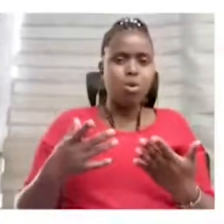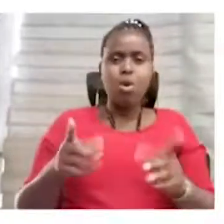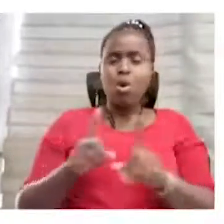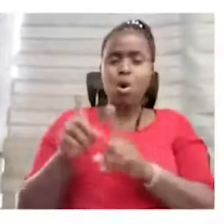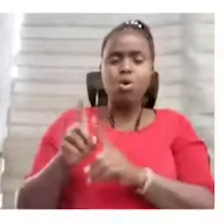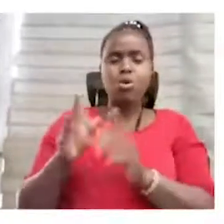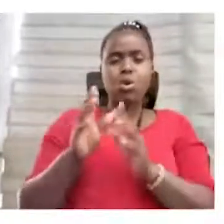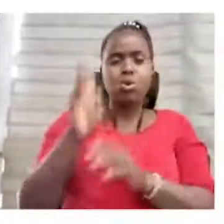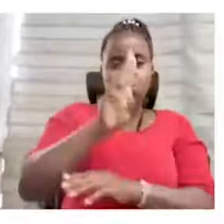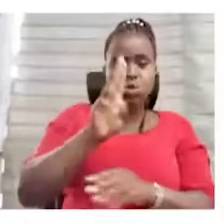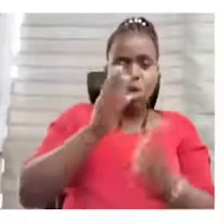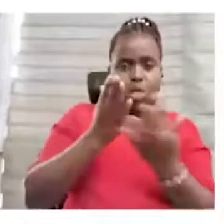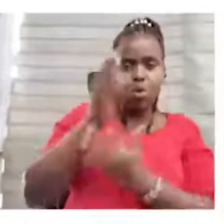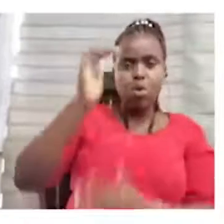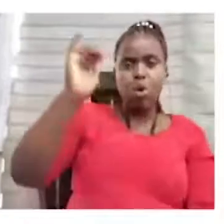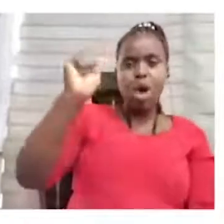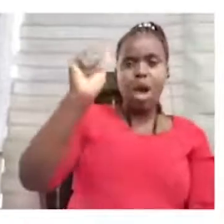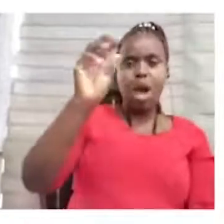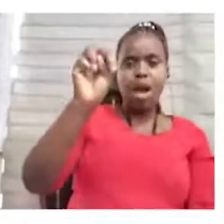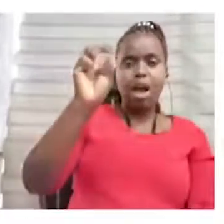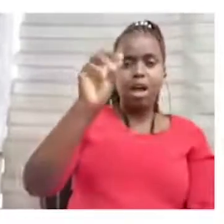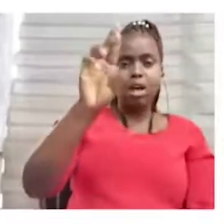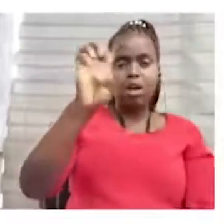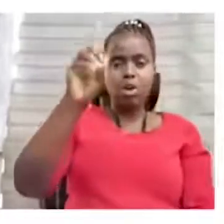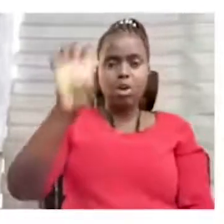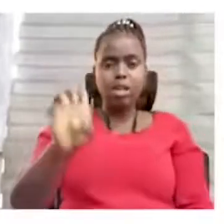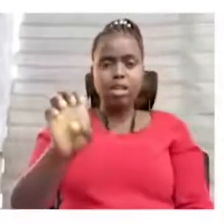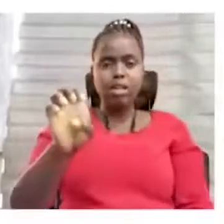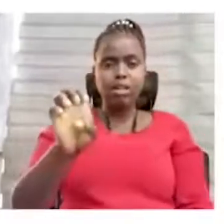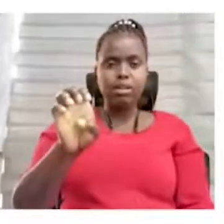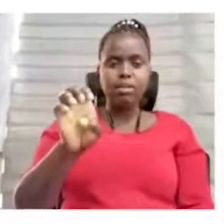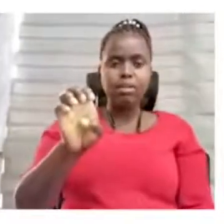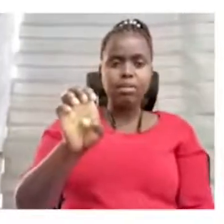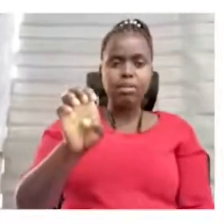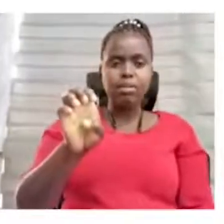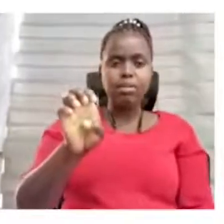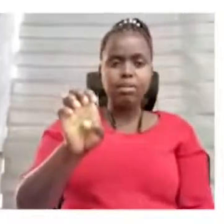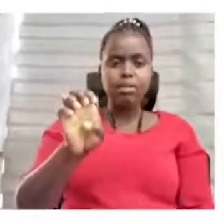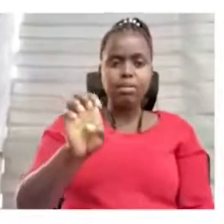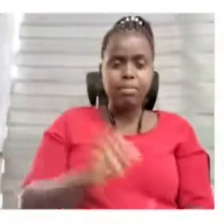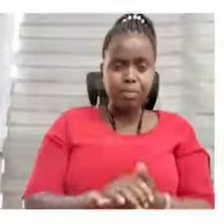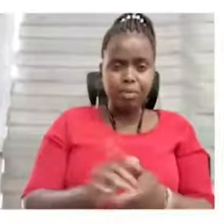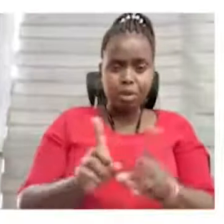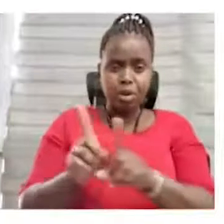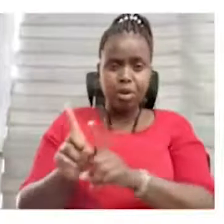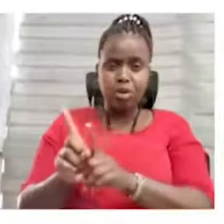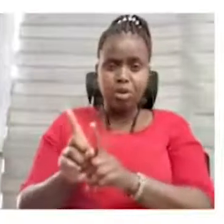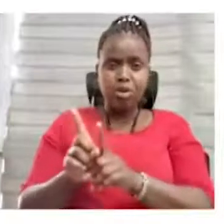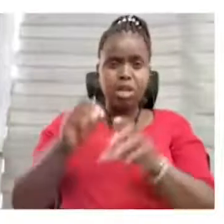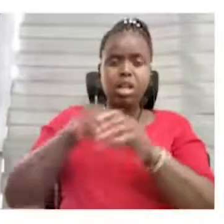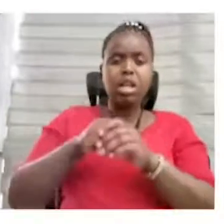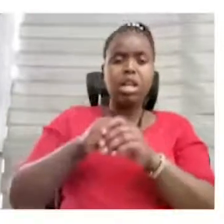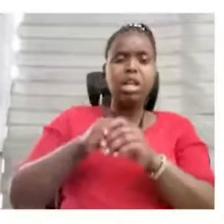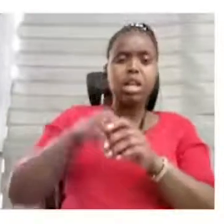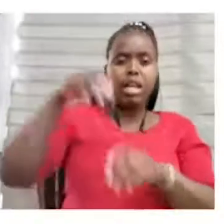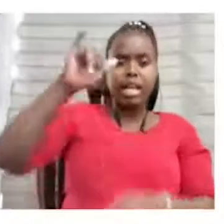only spoken output and gestural or braille type of input, which is really amazing when you